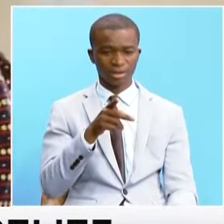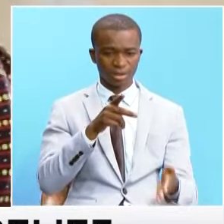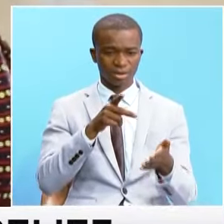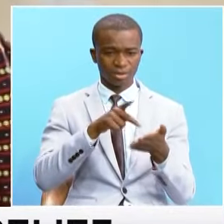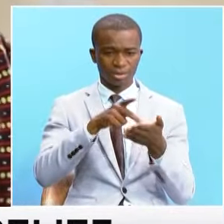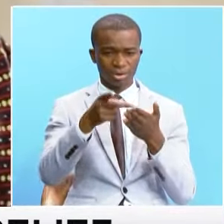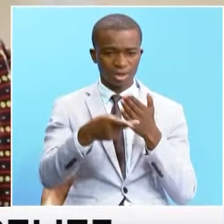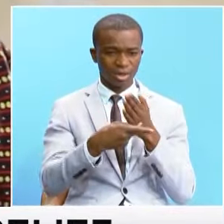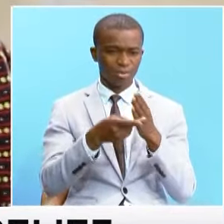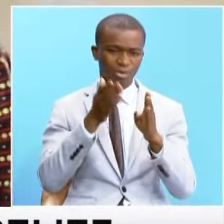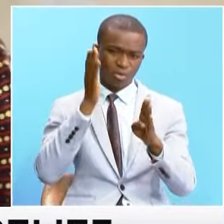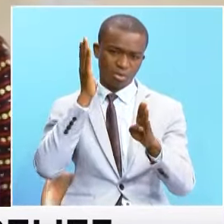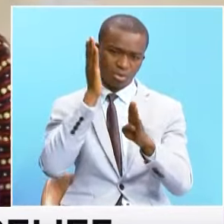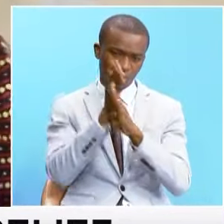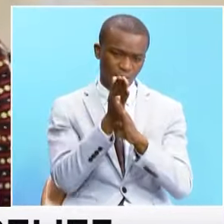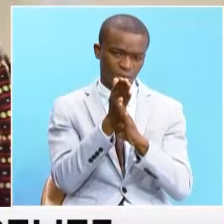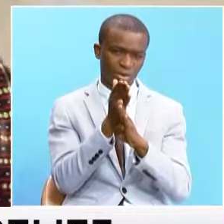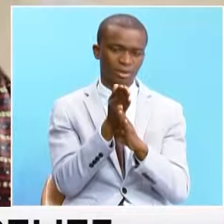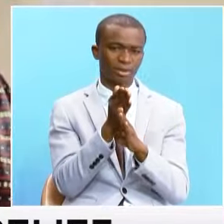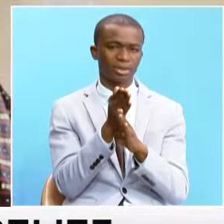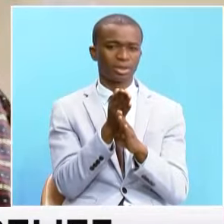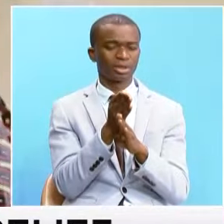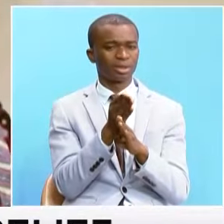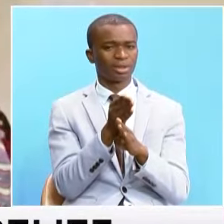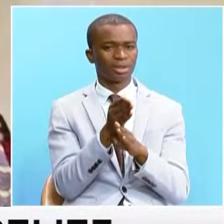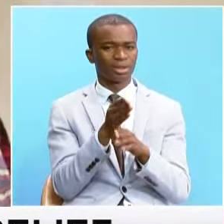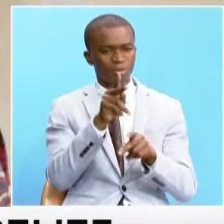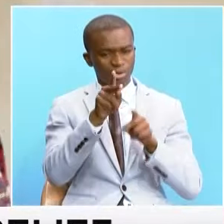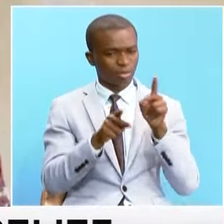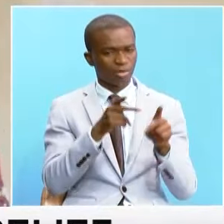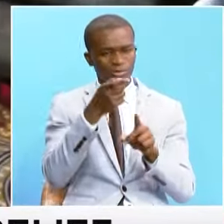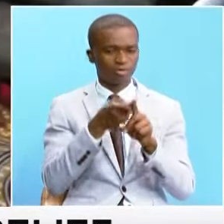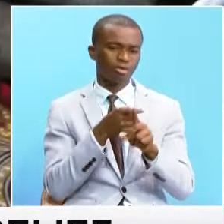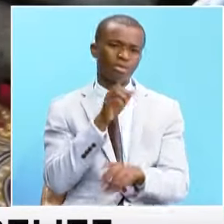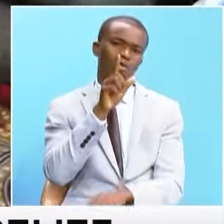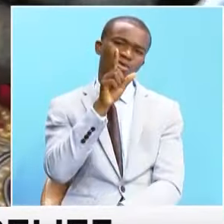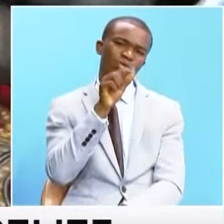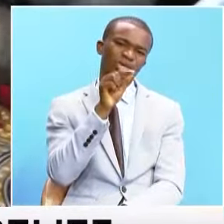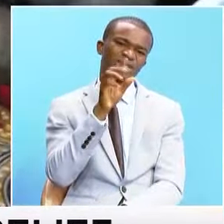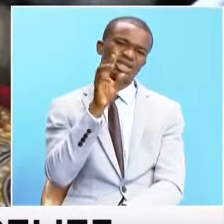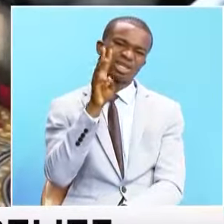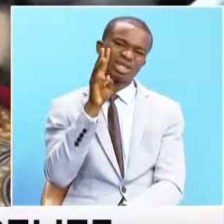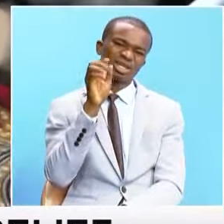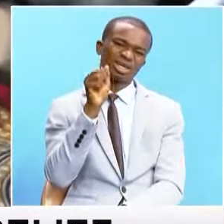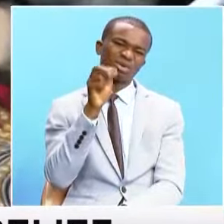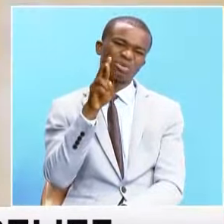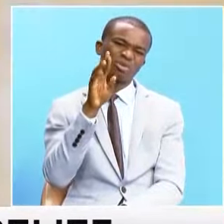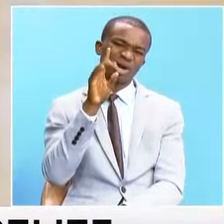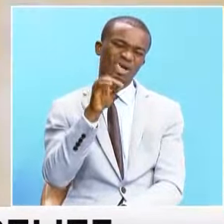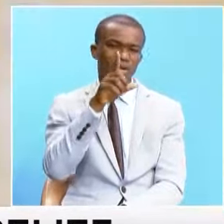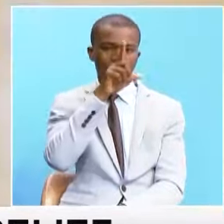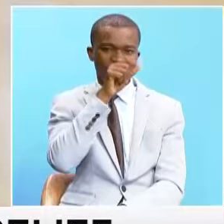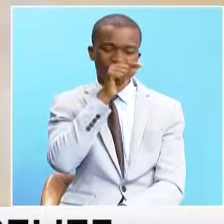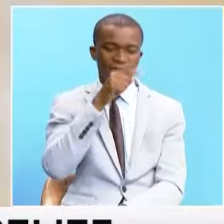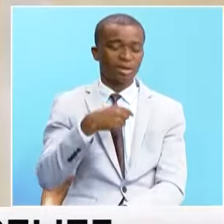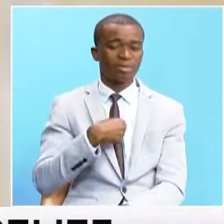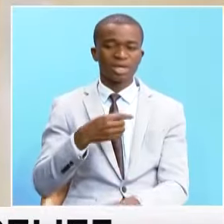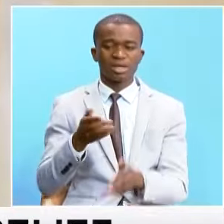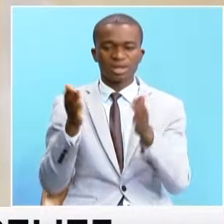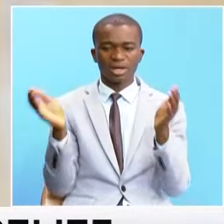registered households from across the 20 wards in Livingstone. I implore all the